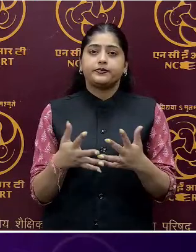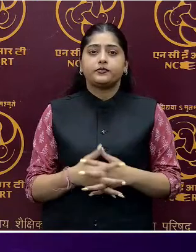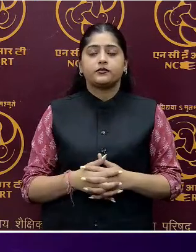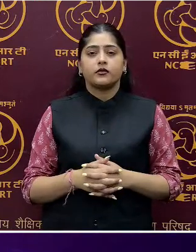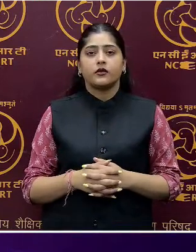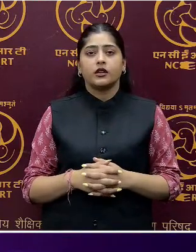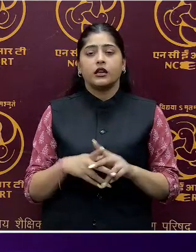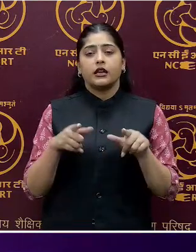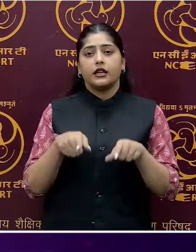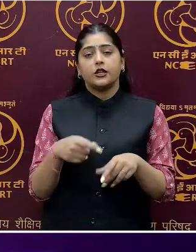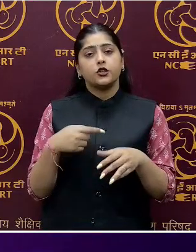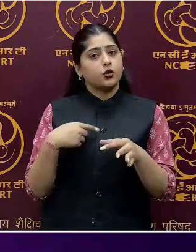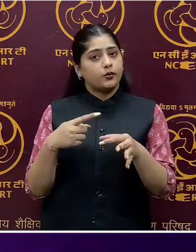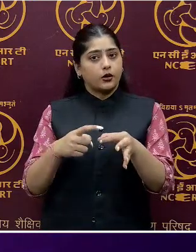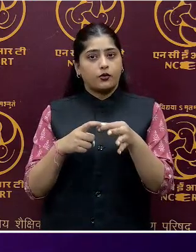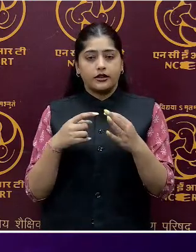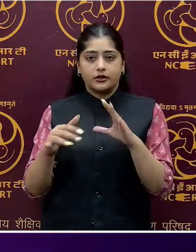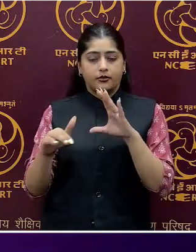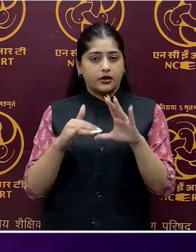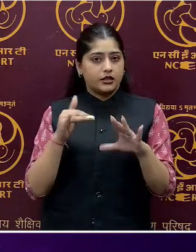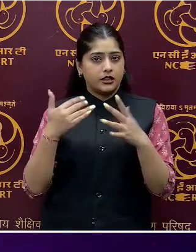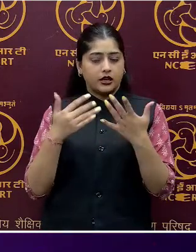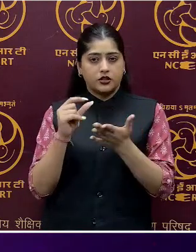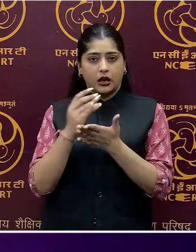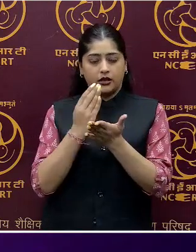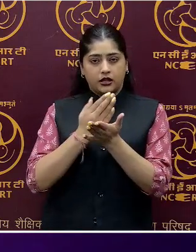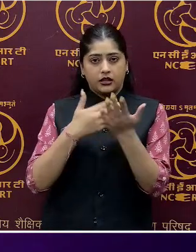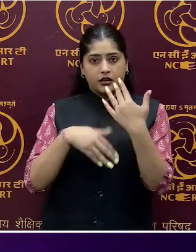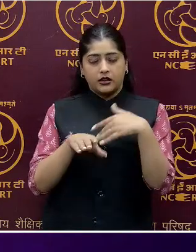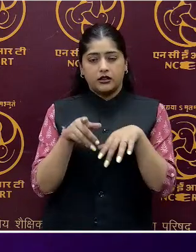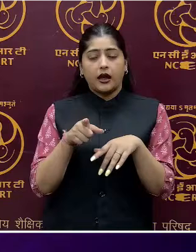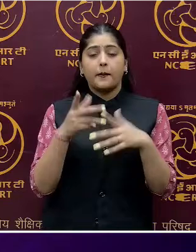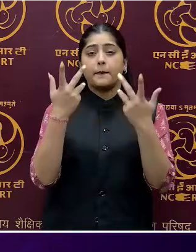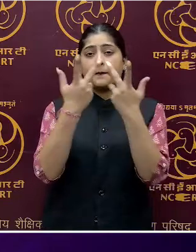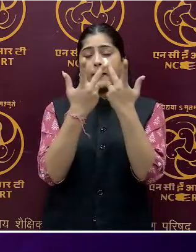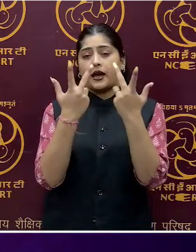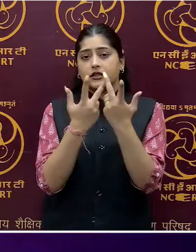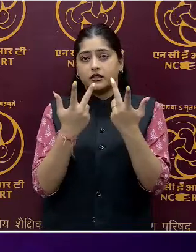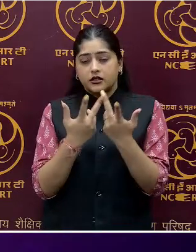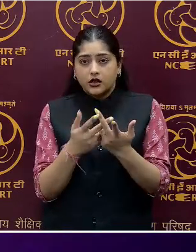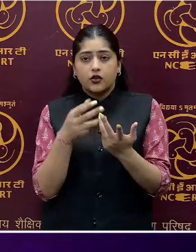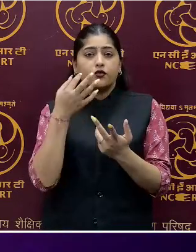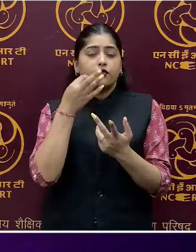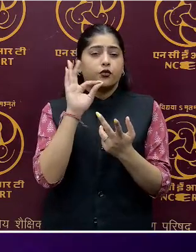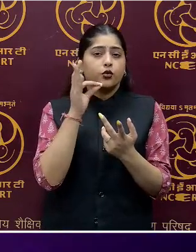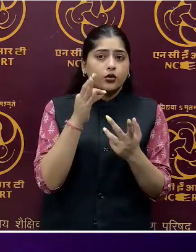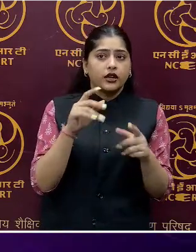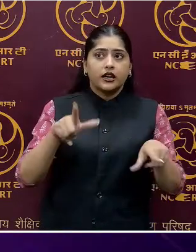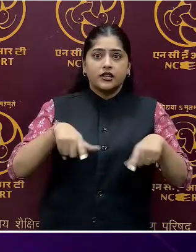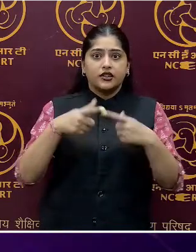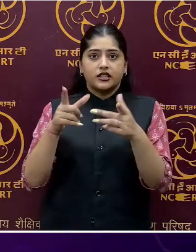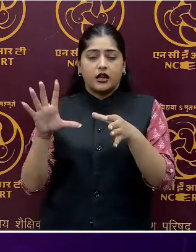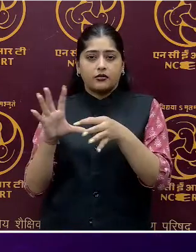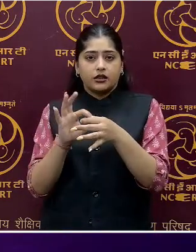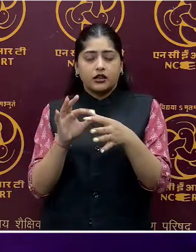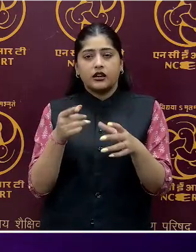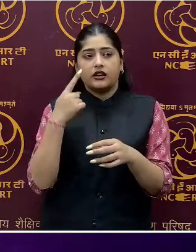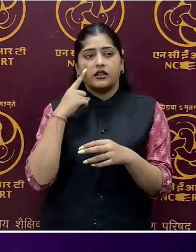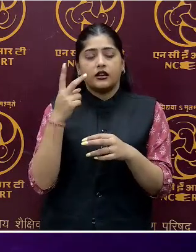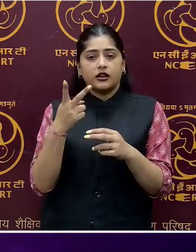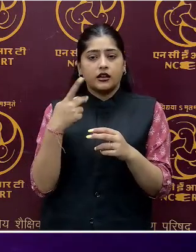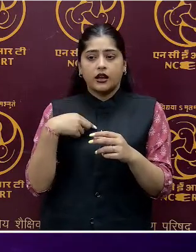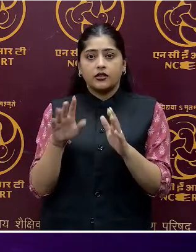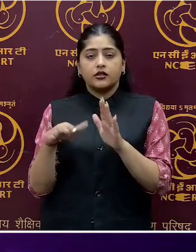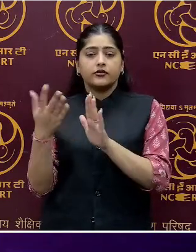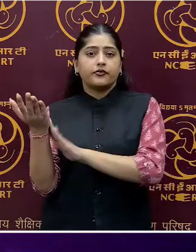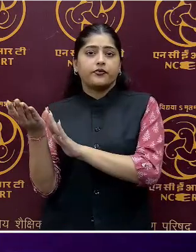this is the question in your chapter where you'll be matching the fruit with their tree, and pictures are also given. On the left side they have